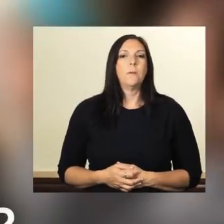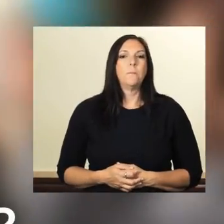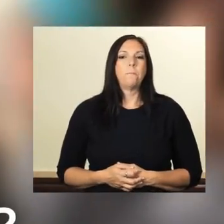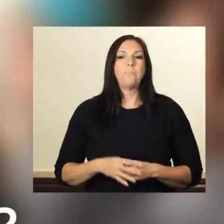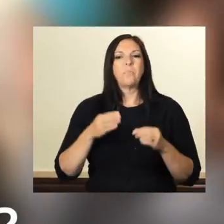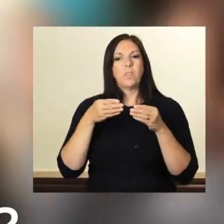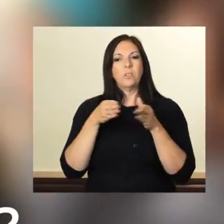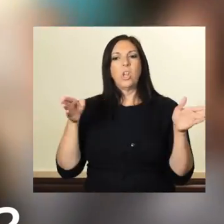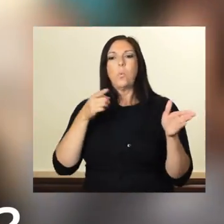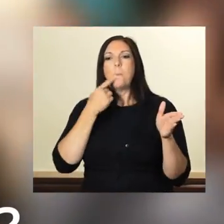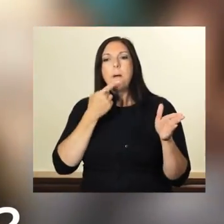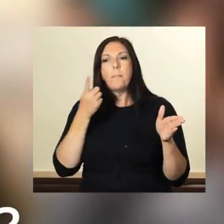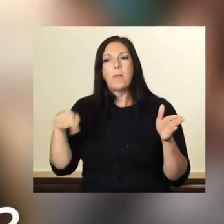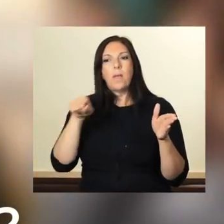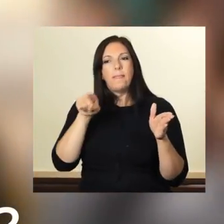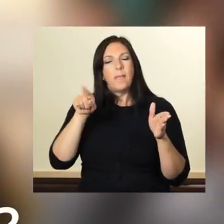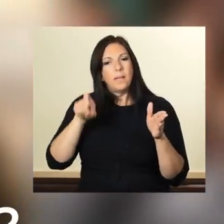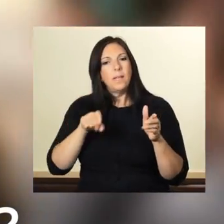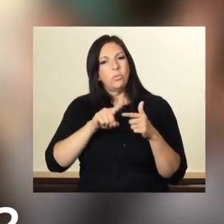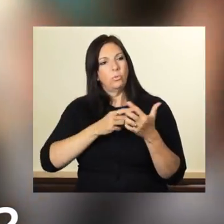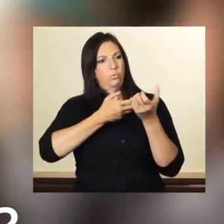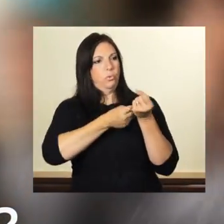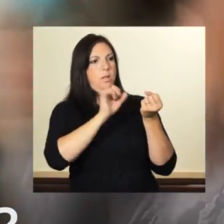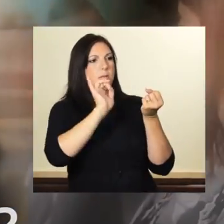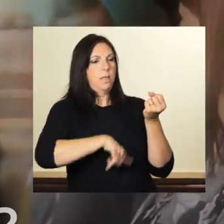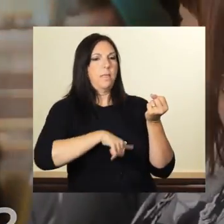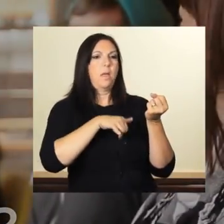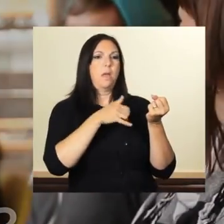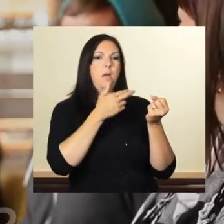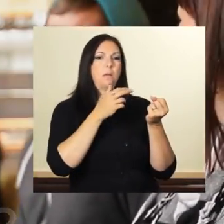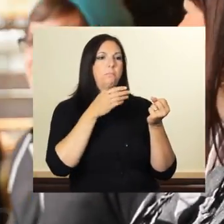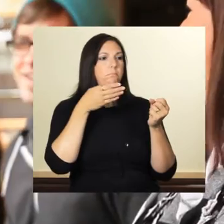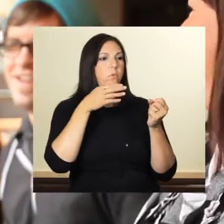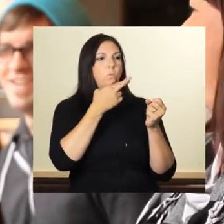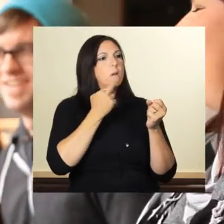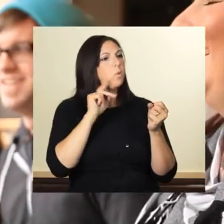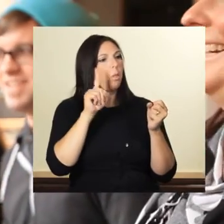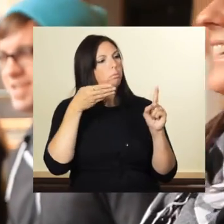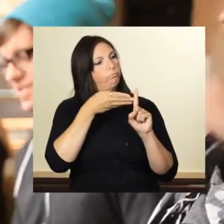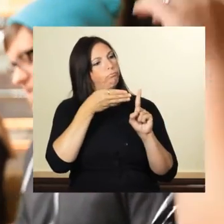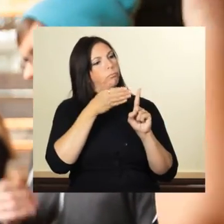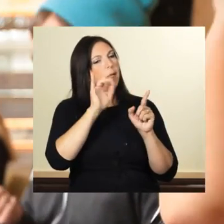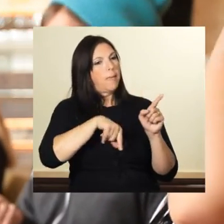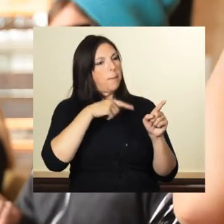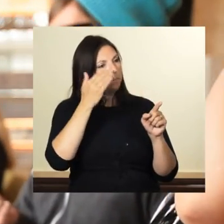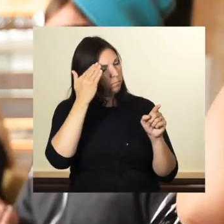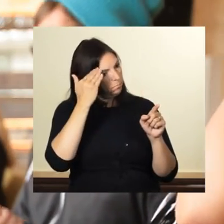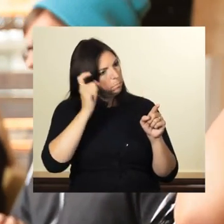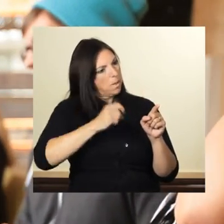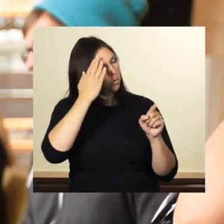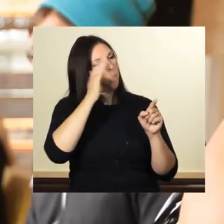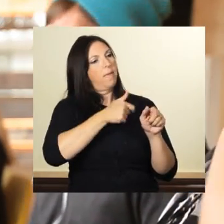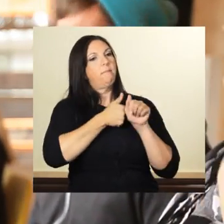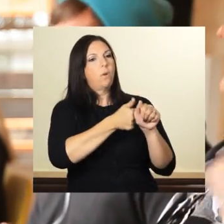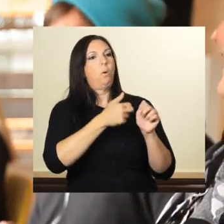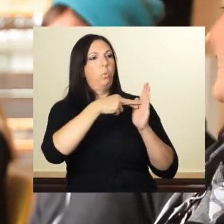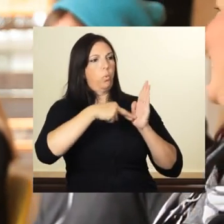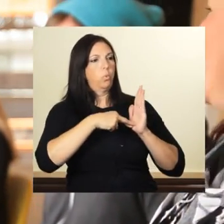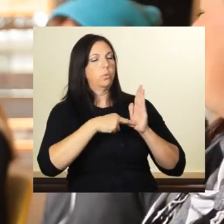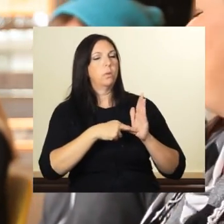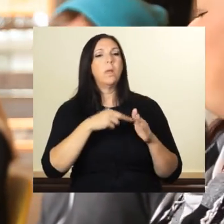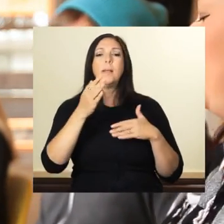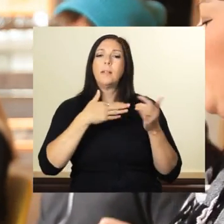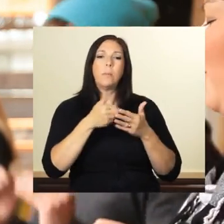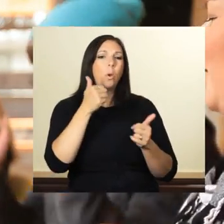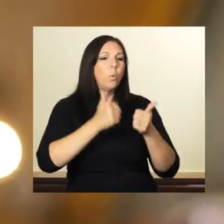The general public needs to have trust that the establishments they patronize follow the basic food safety guidelines. But no matter